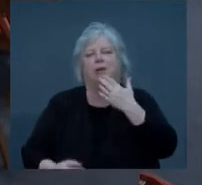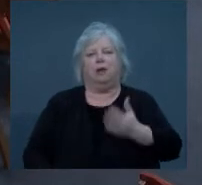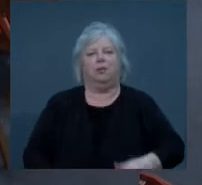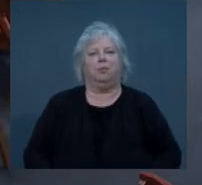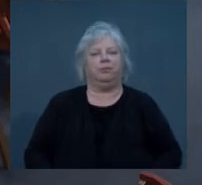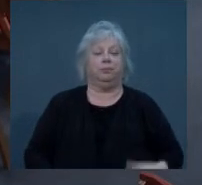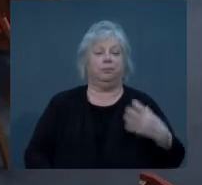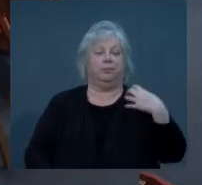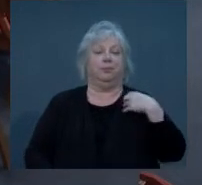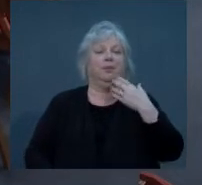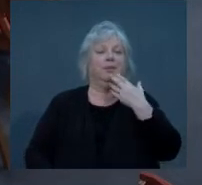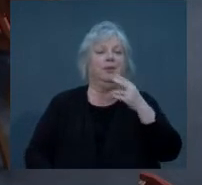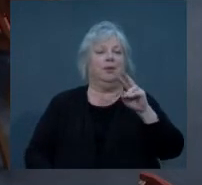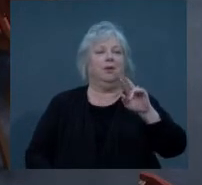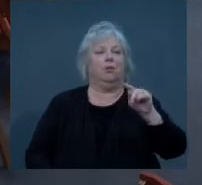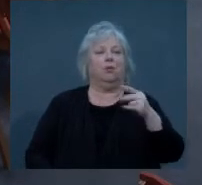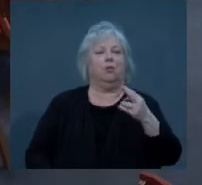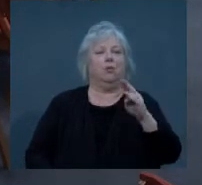Thank you, Ruth Bell.